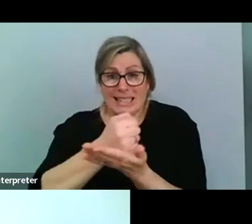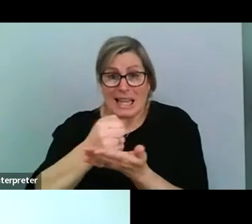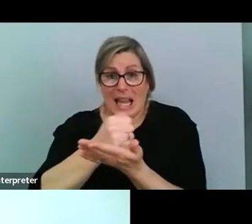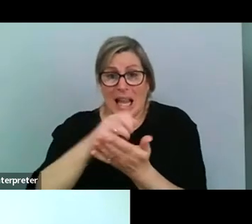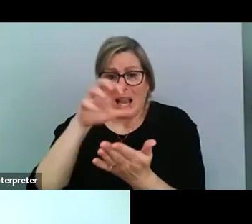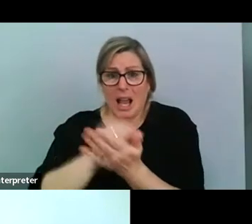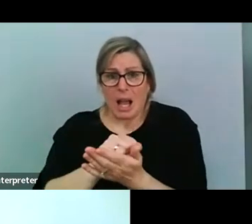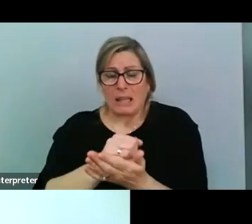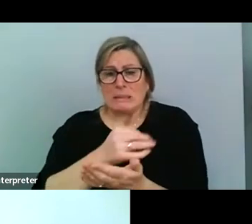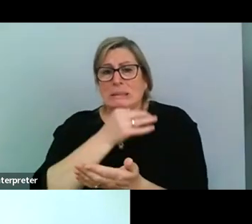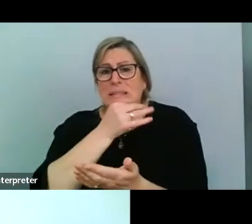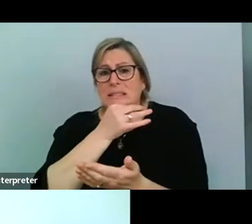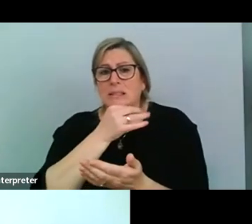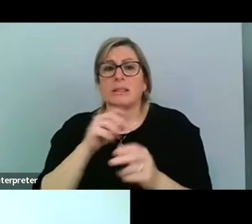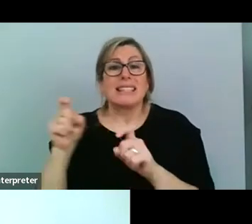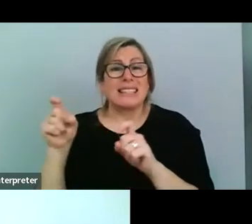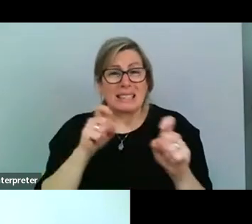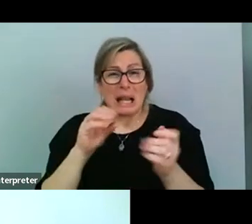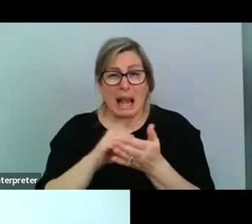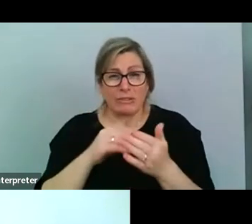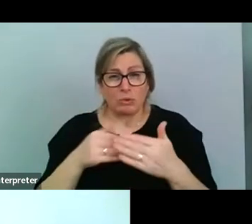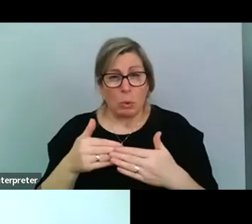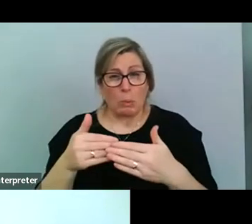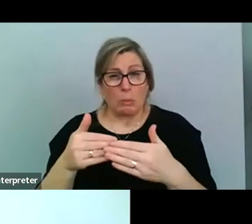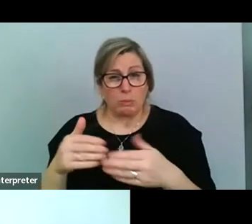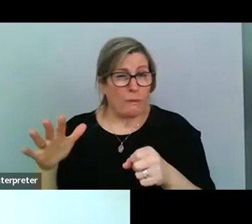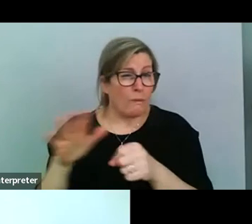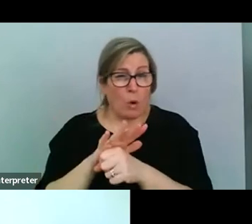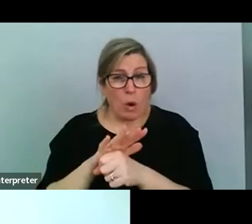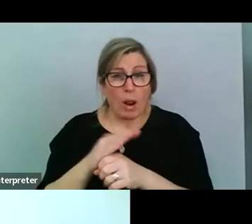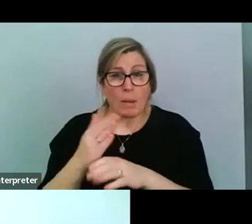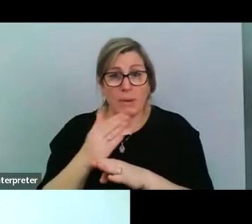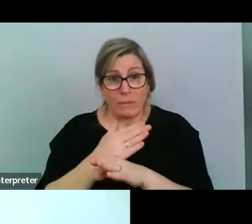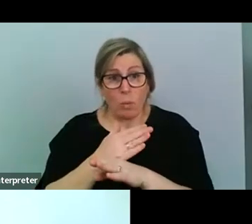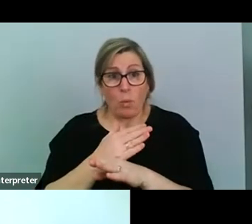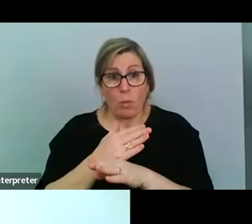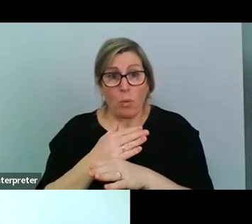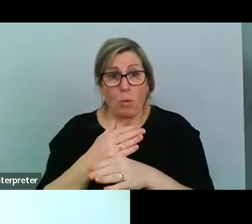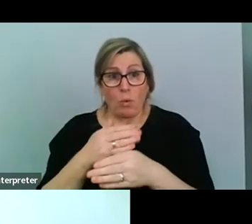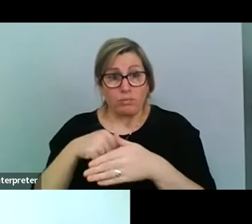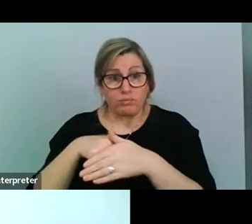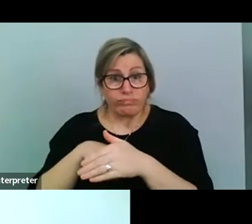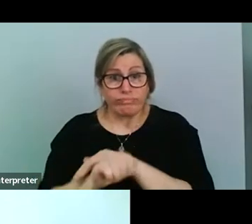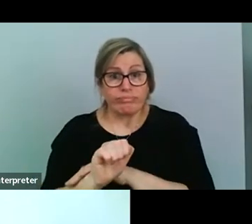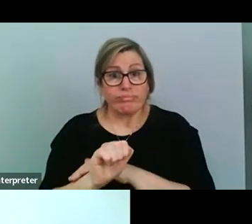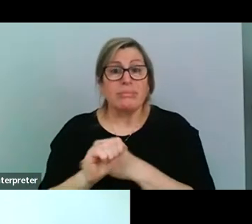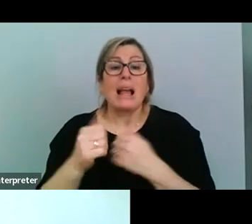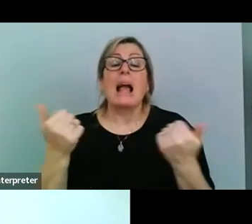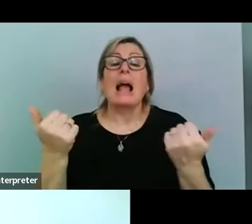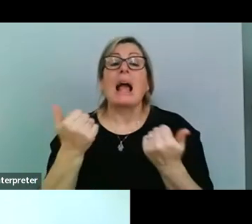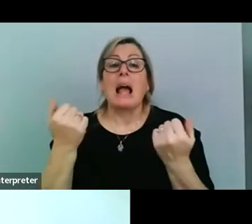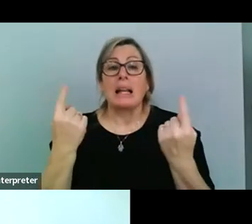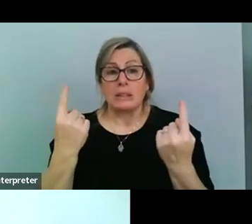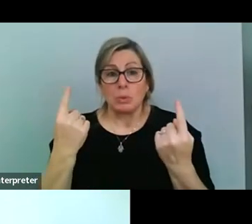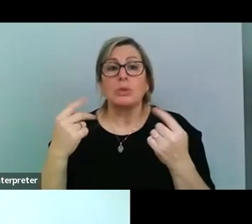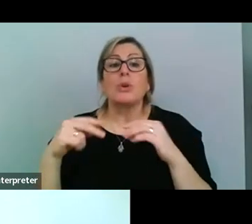still required to go to full term before they can be induced? So anybody who is covered under